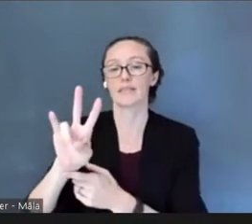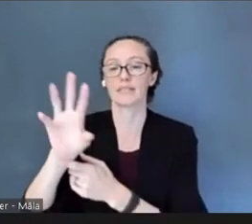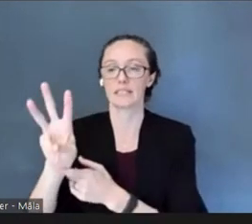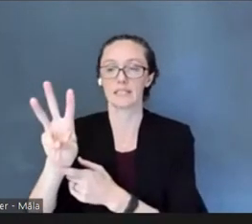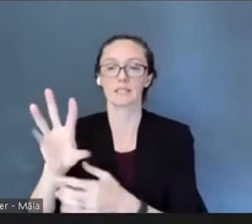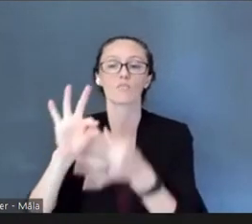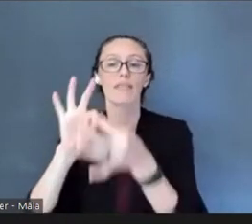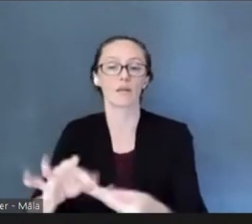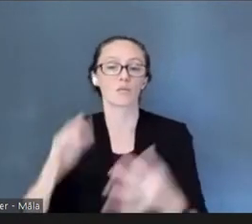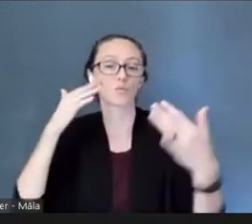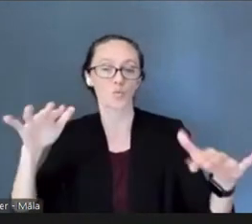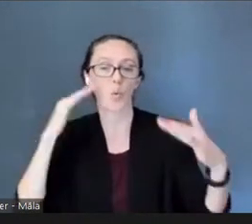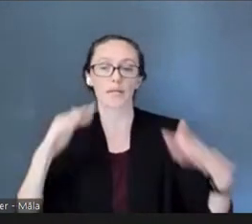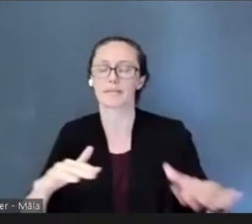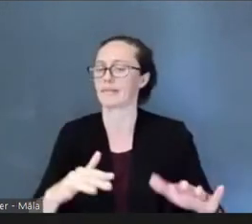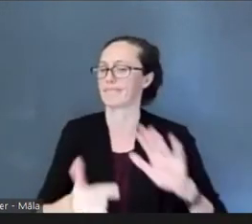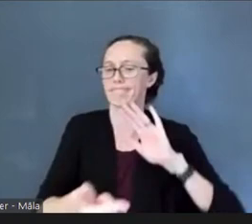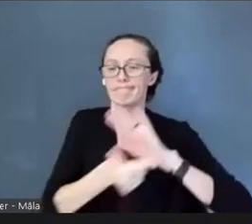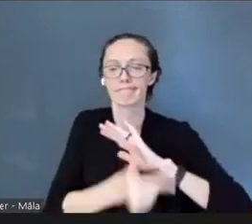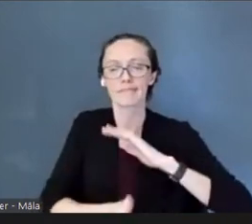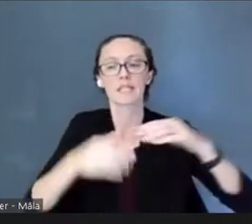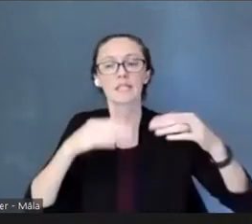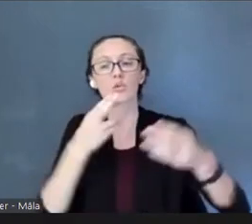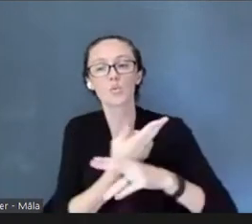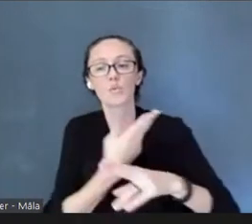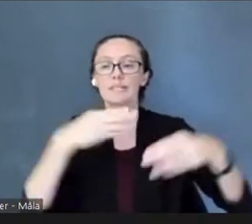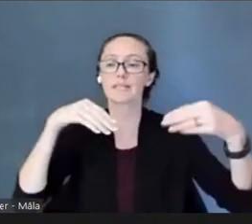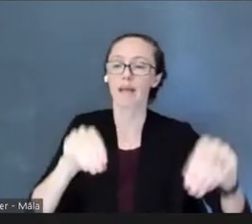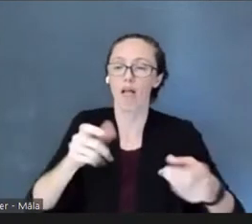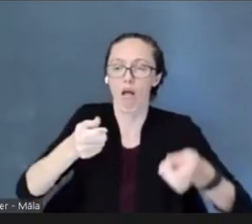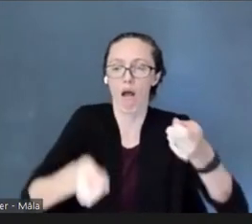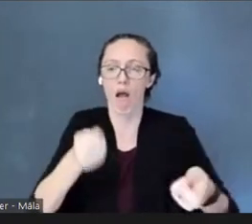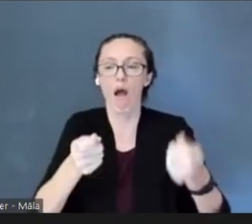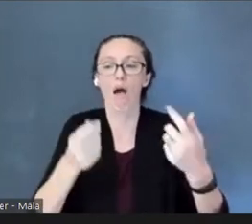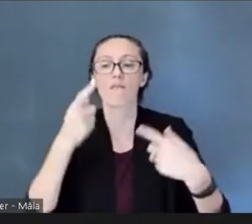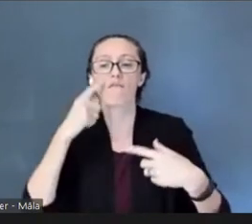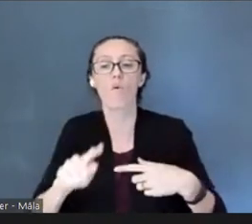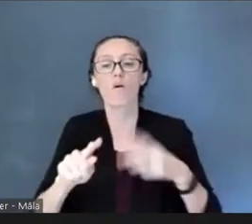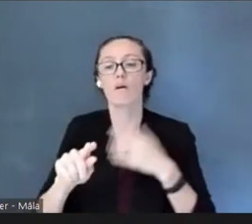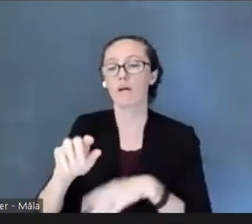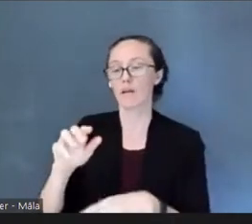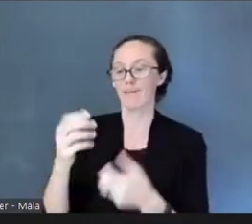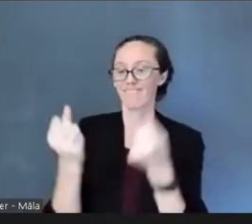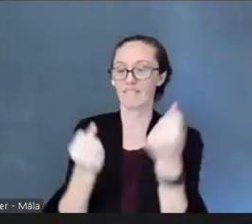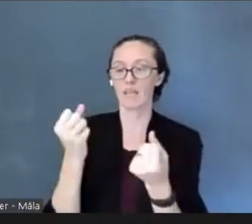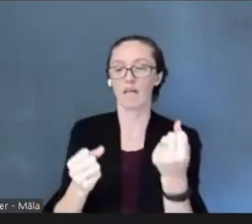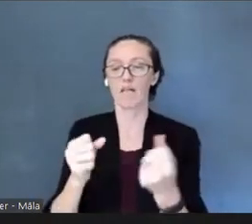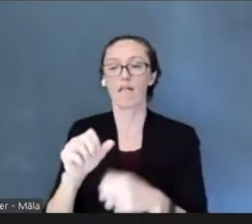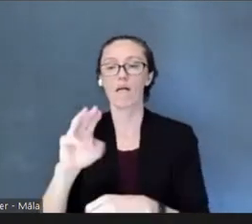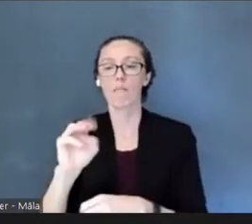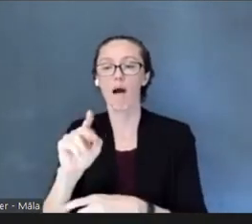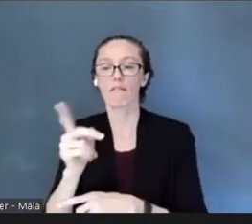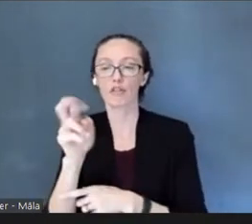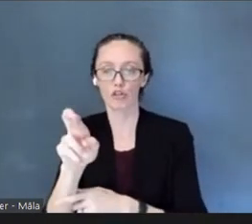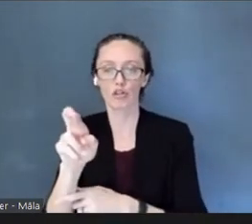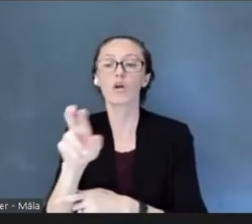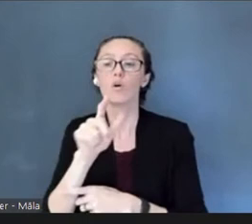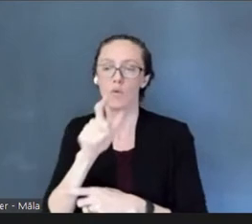noise. Prohibits use, sale, alteration, or installation of motor vehicle mufflers that emit more than 95 decibels of